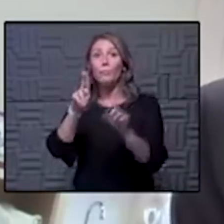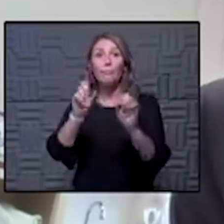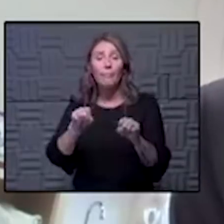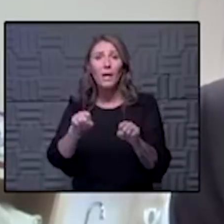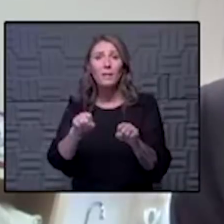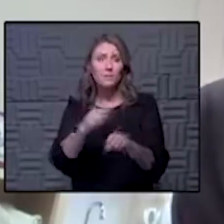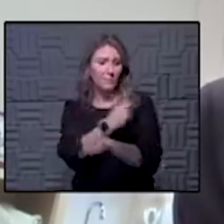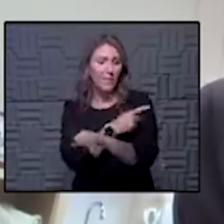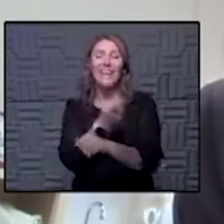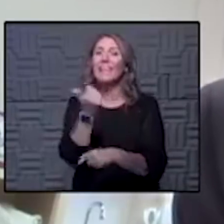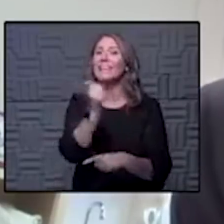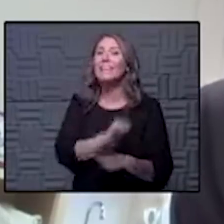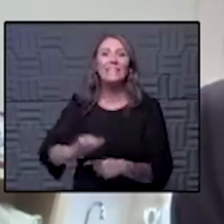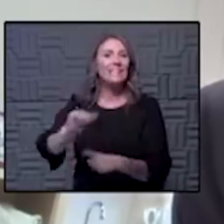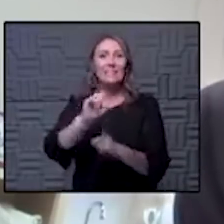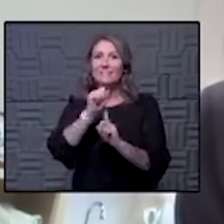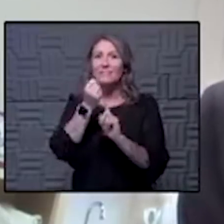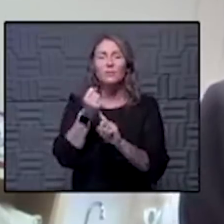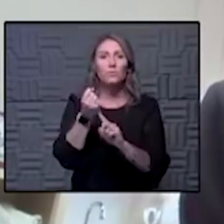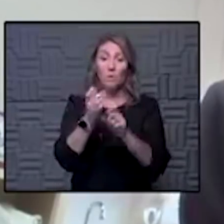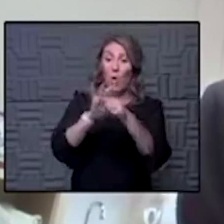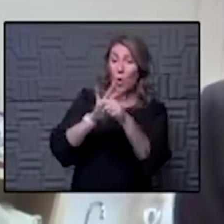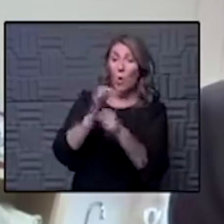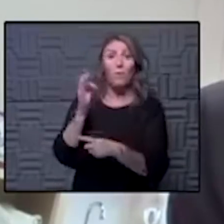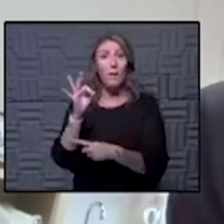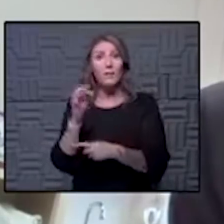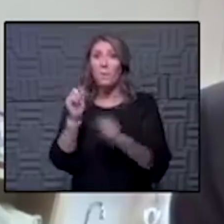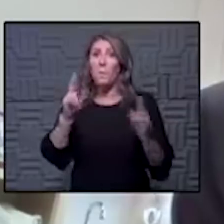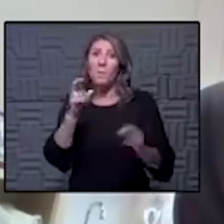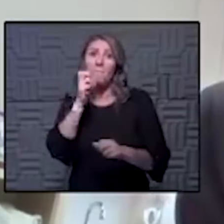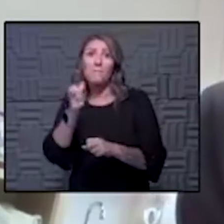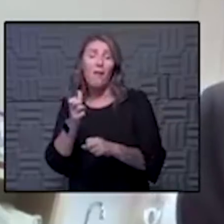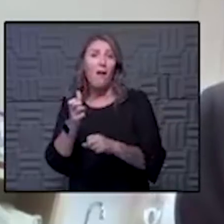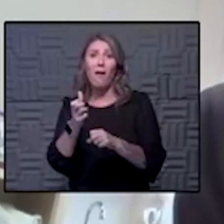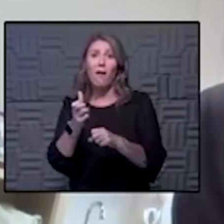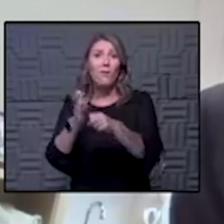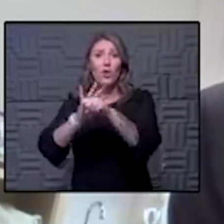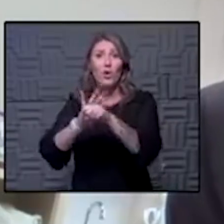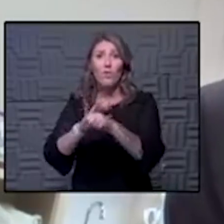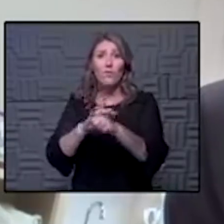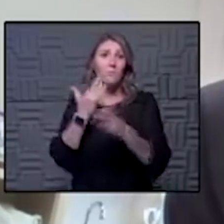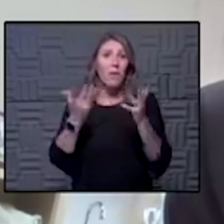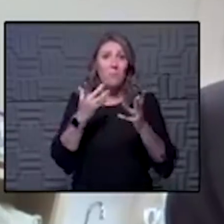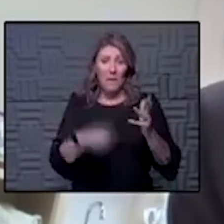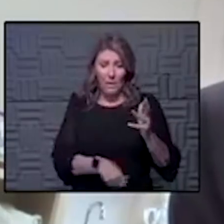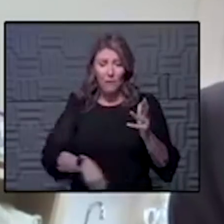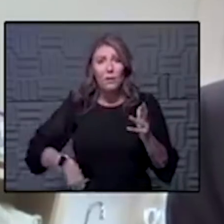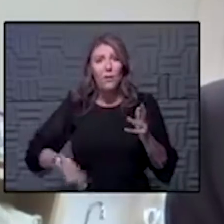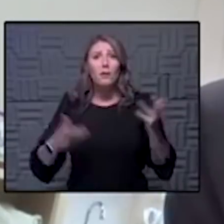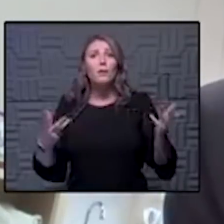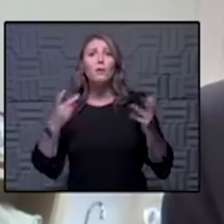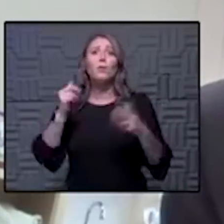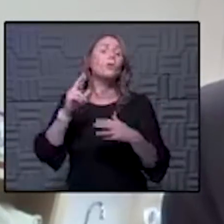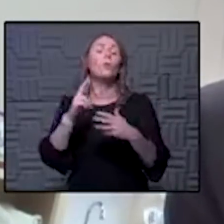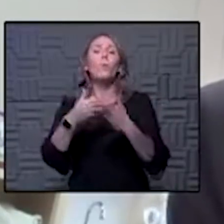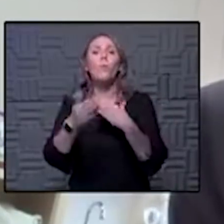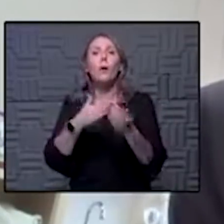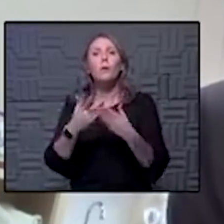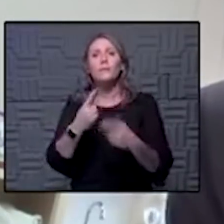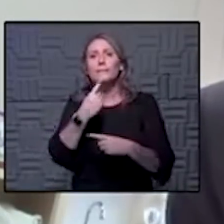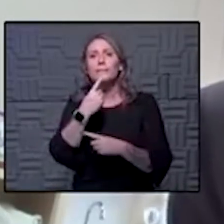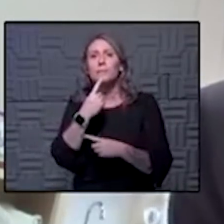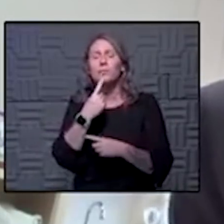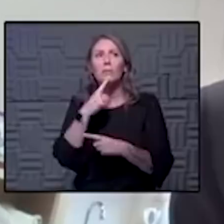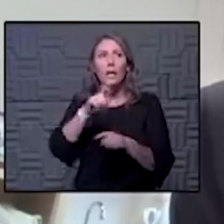with any condition, COVID or non-COVID, needing abdominal surgery acutely or whatever, they're having to make 8 or 9 or